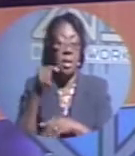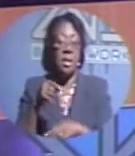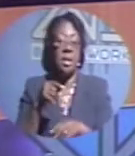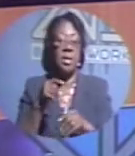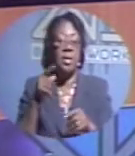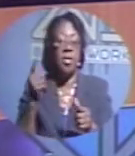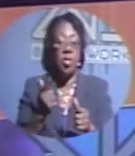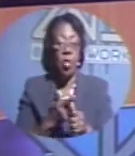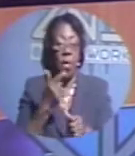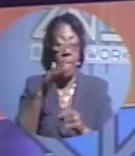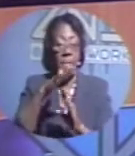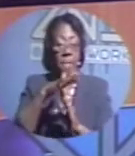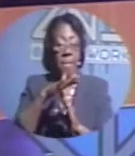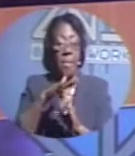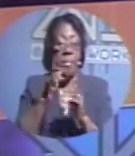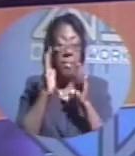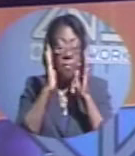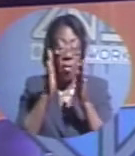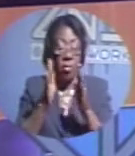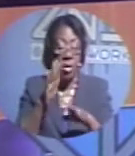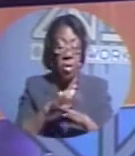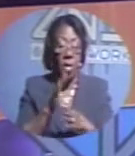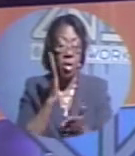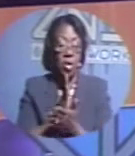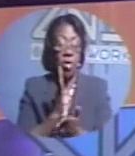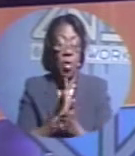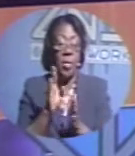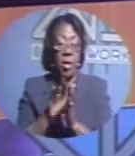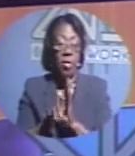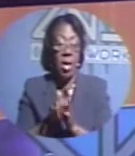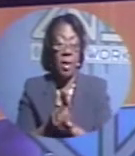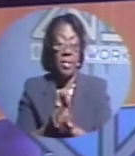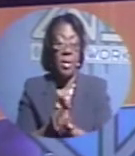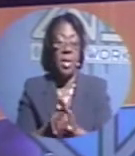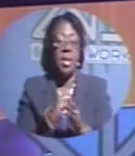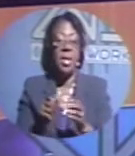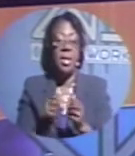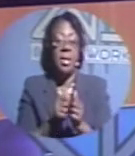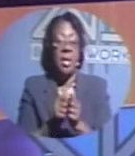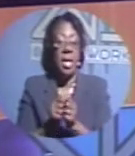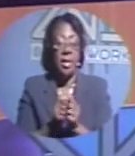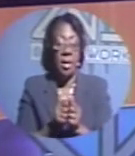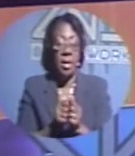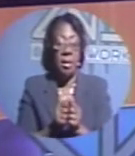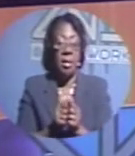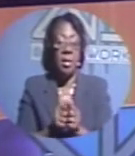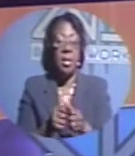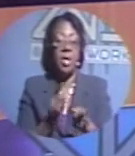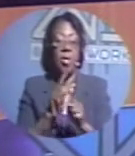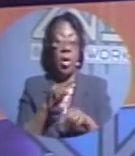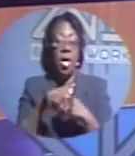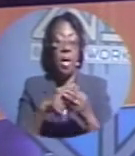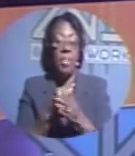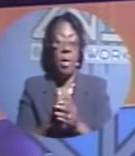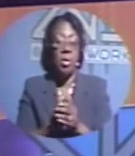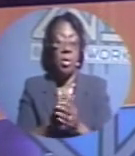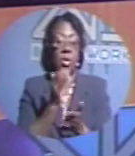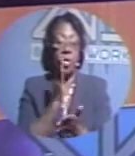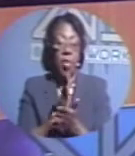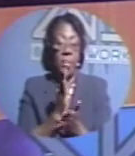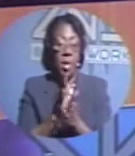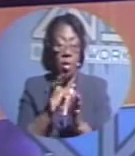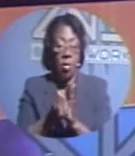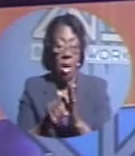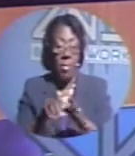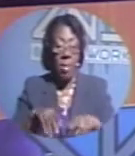Urban Renewal, along with the police and other social partners, continued their aggressive response to the concerns of residents regarding the growing number